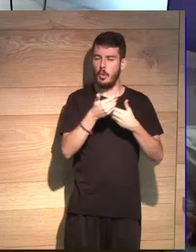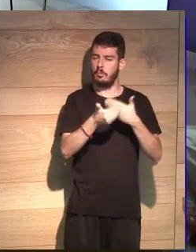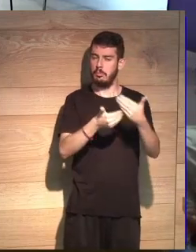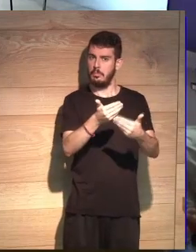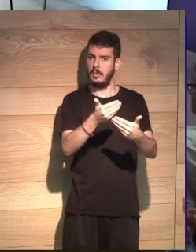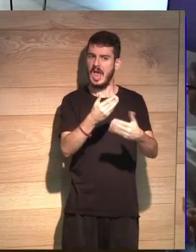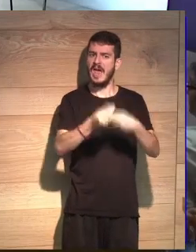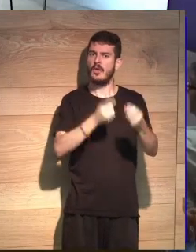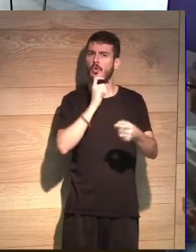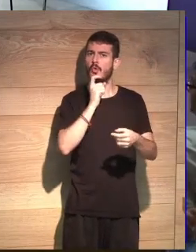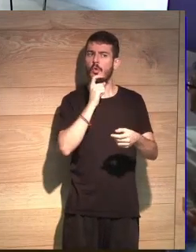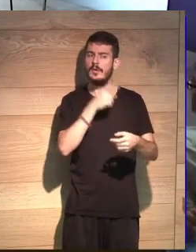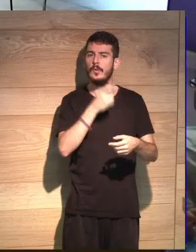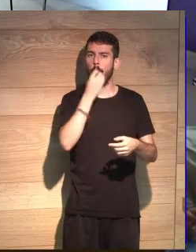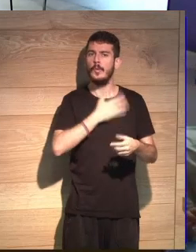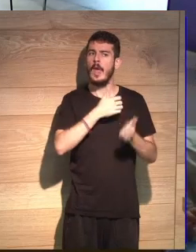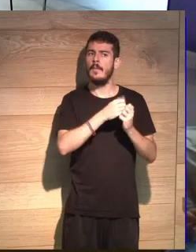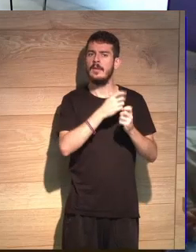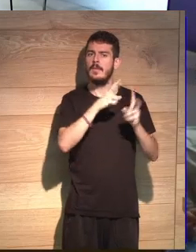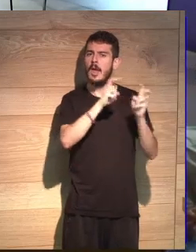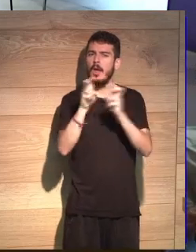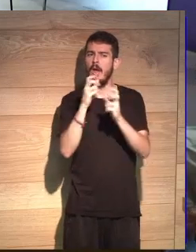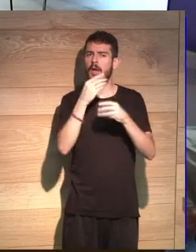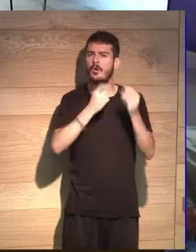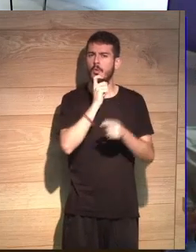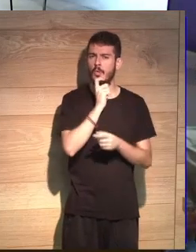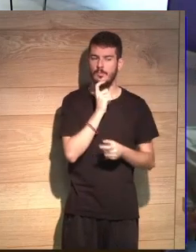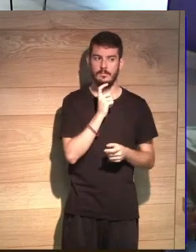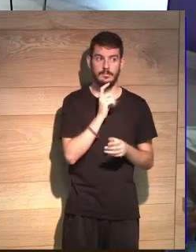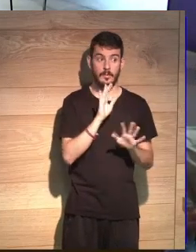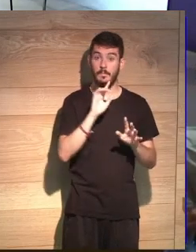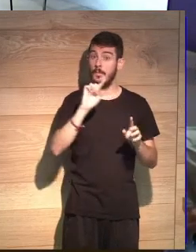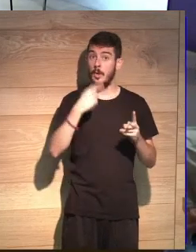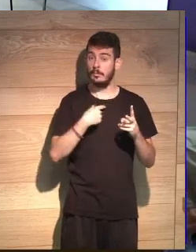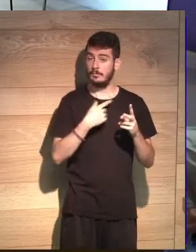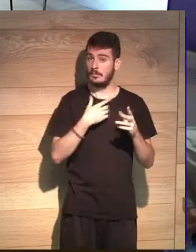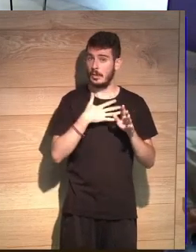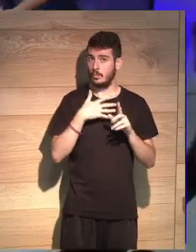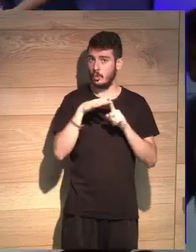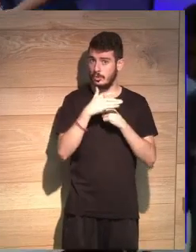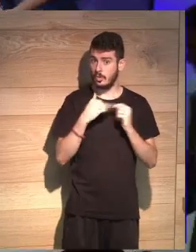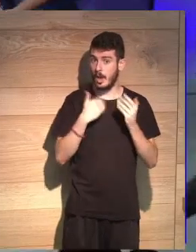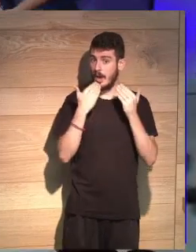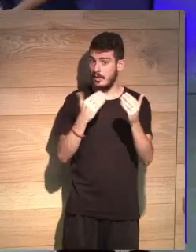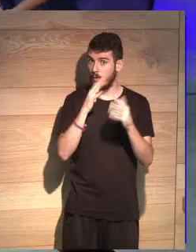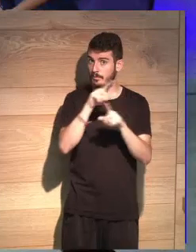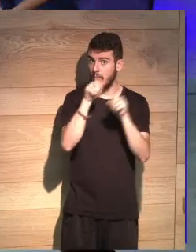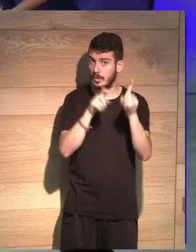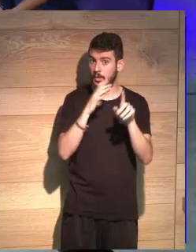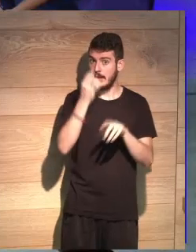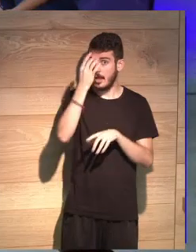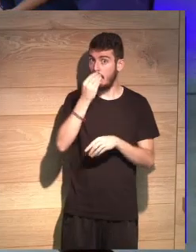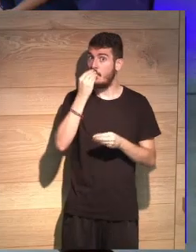knowledge, and I don't know how the Good Gamer initiative will do it. Well, I